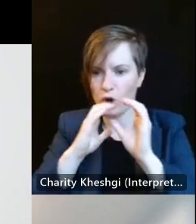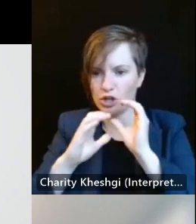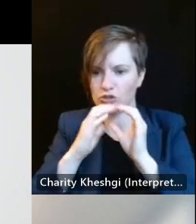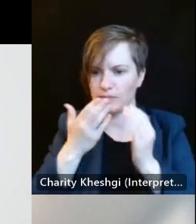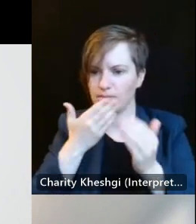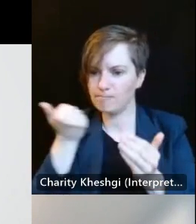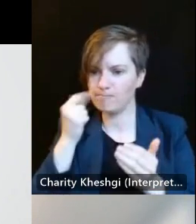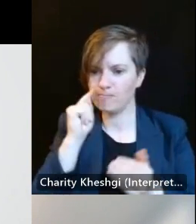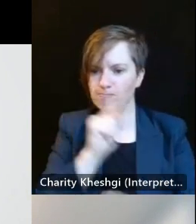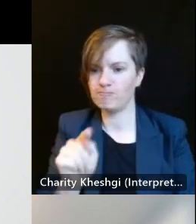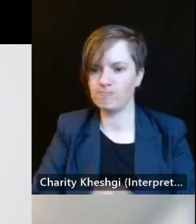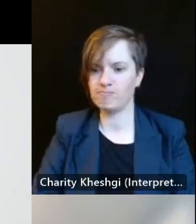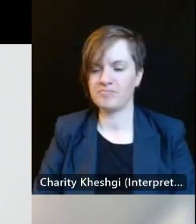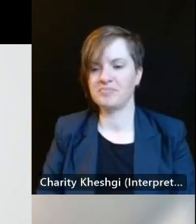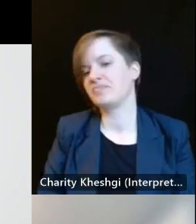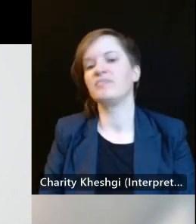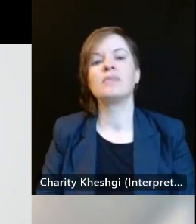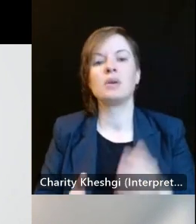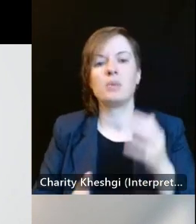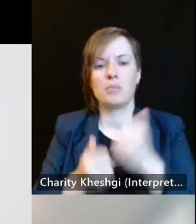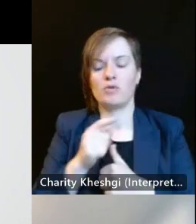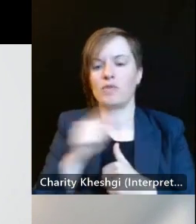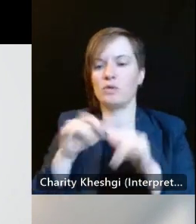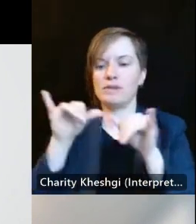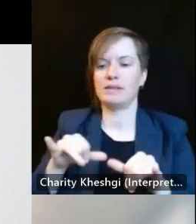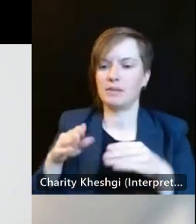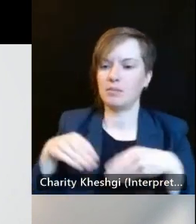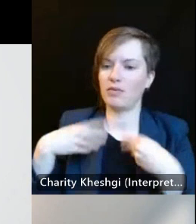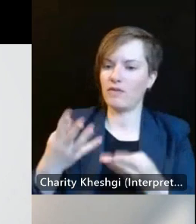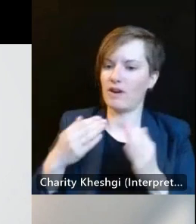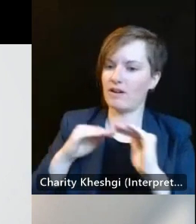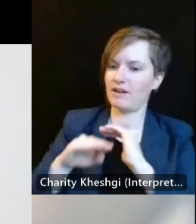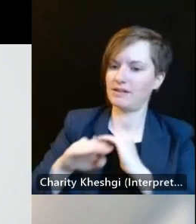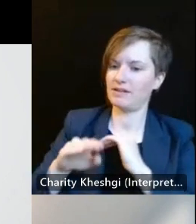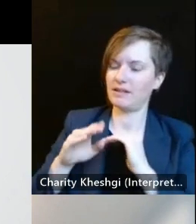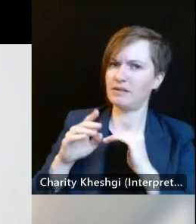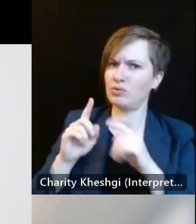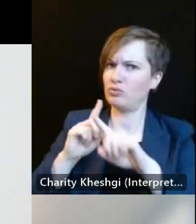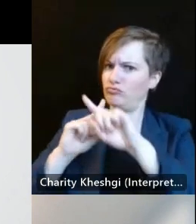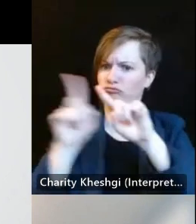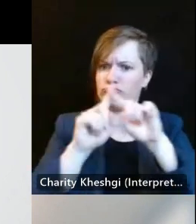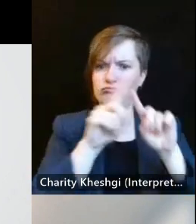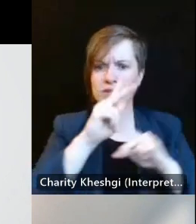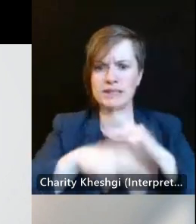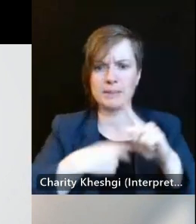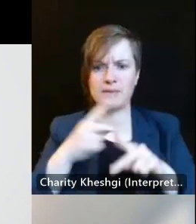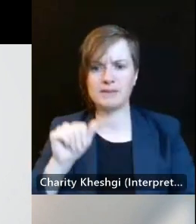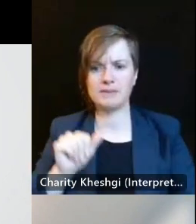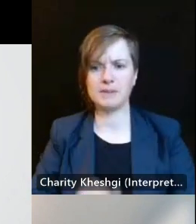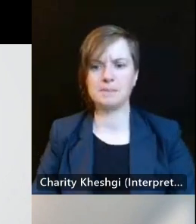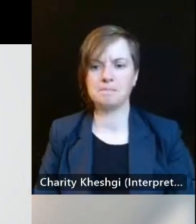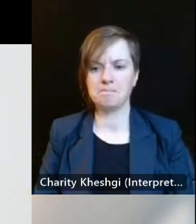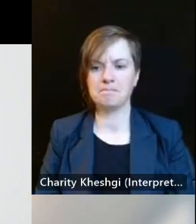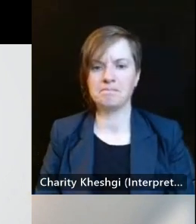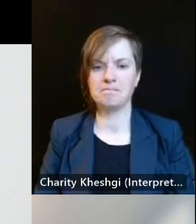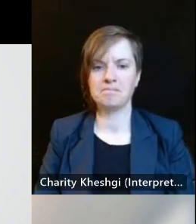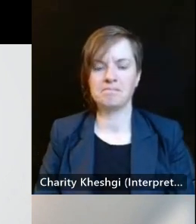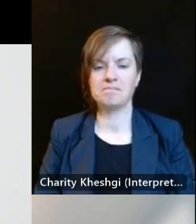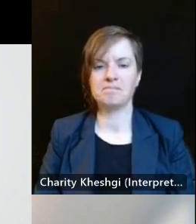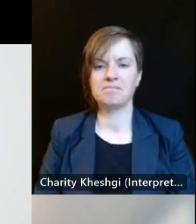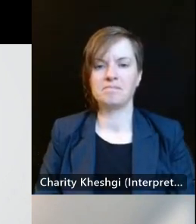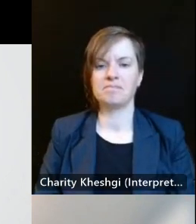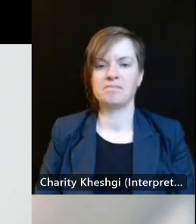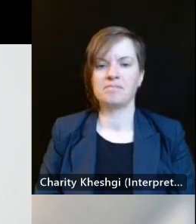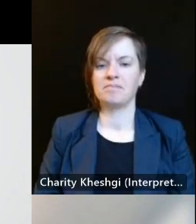accessible means of notification for people with many types of disabilities. Again, on the state level,